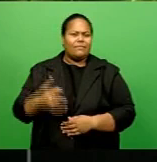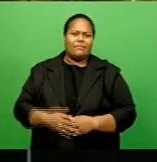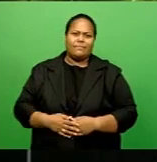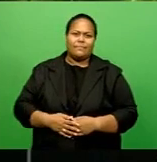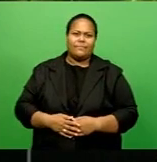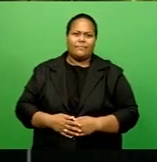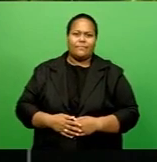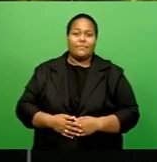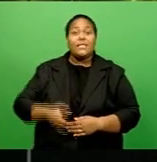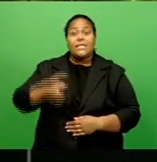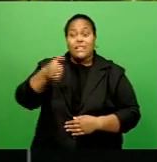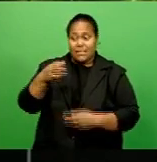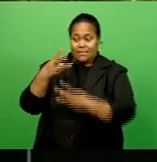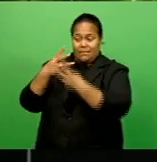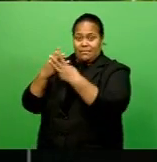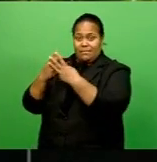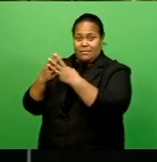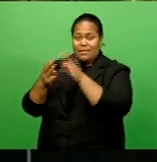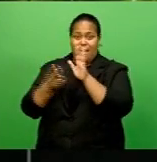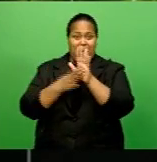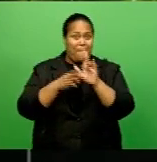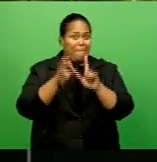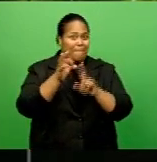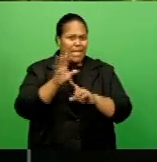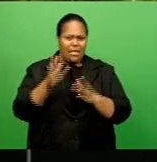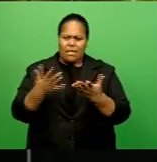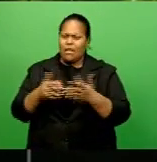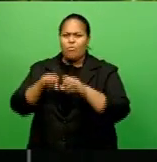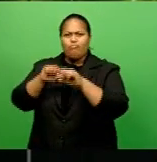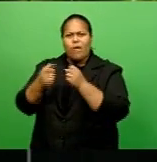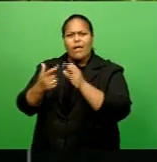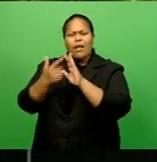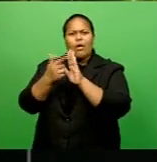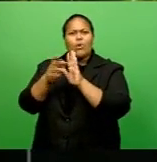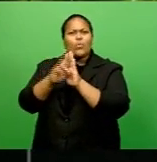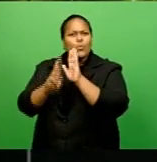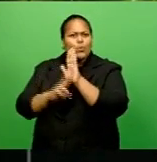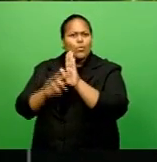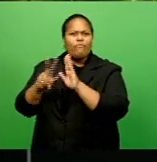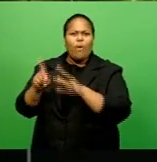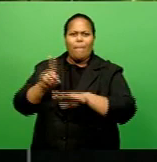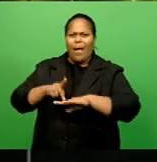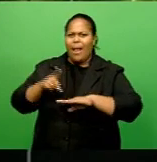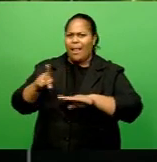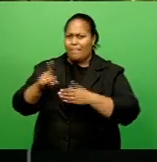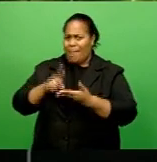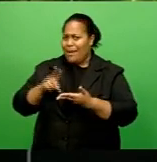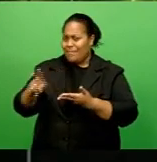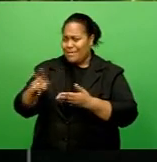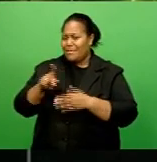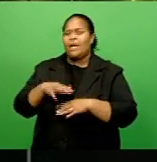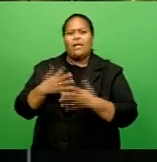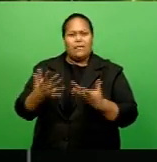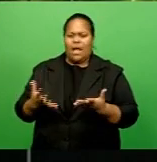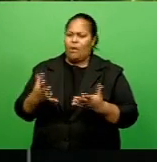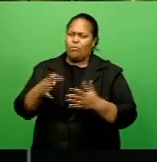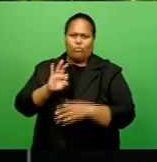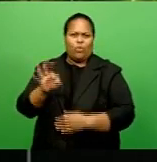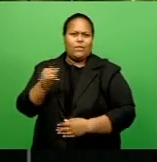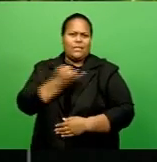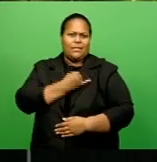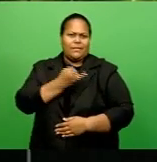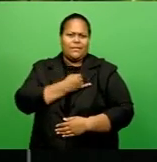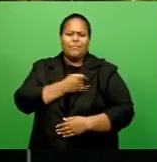6 Sodelpa MPs alleged to have breached the Parliamentary Remuneration Act 2014 pleaded not guilty to their charges in the